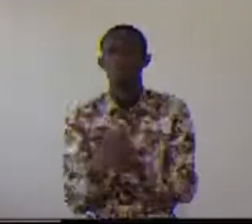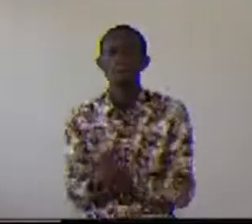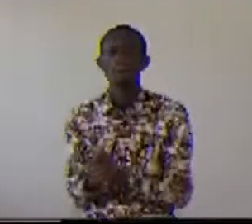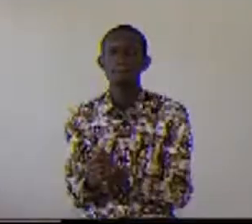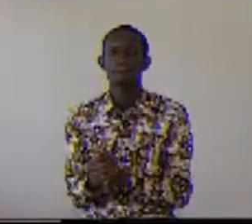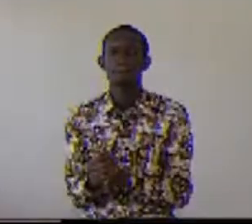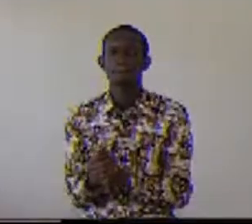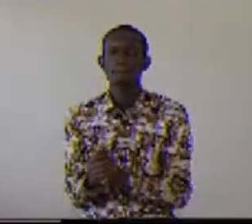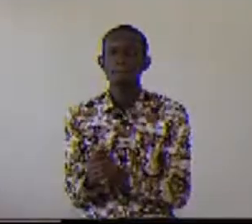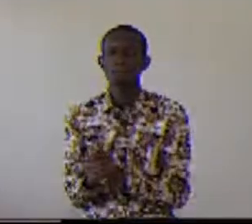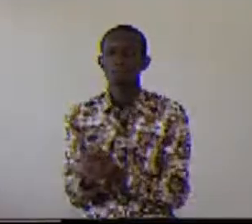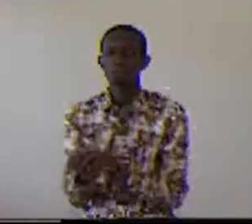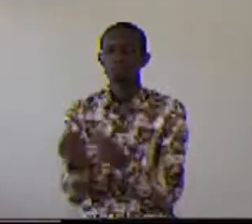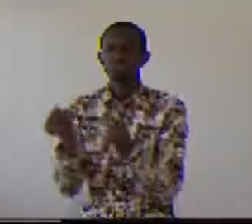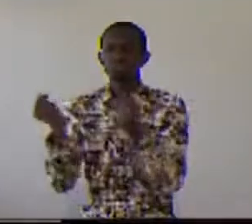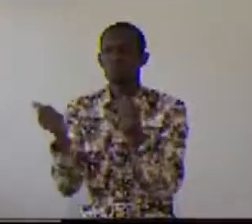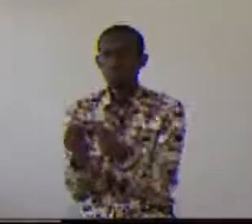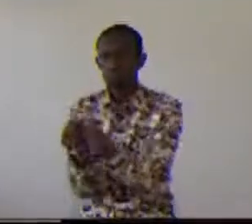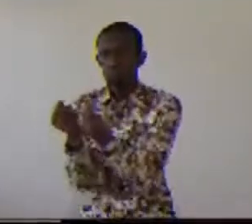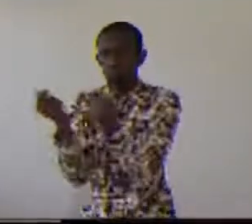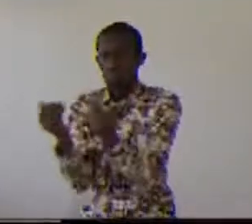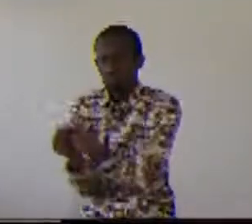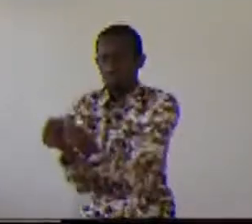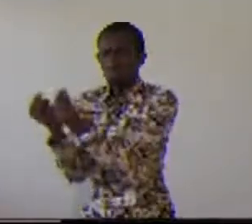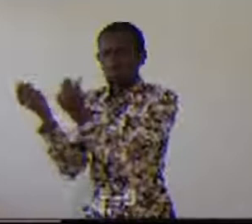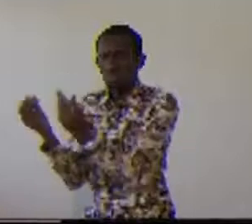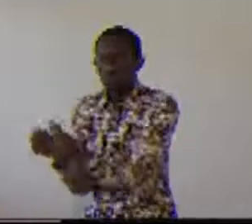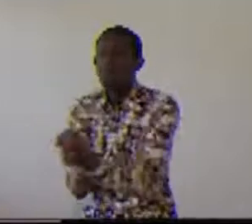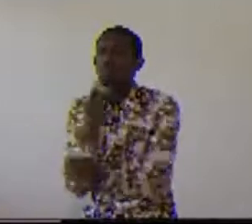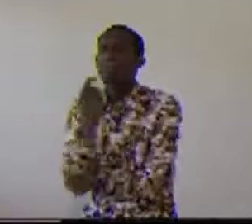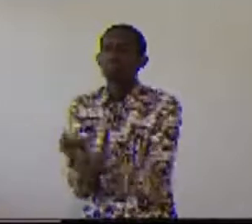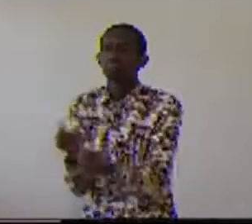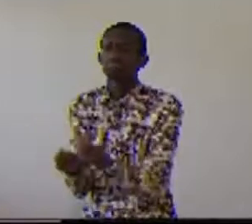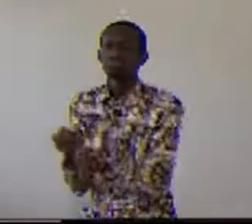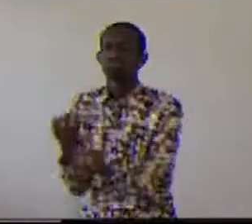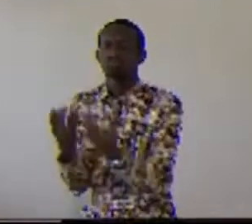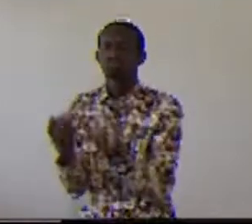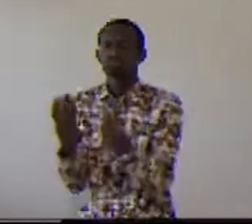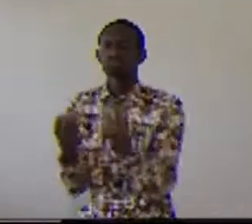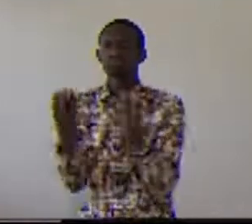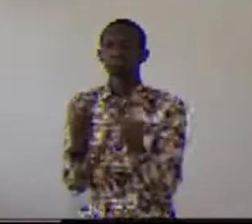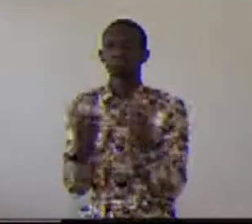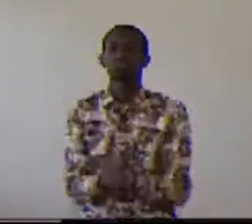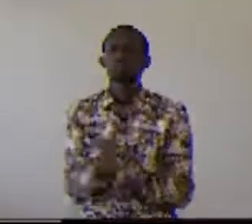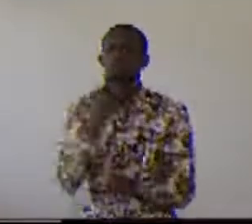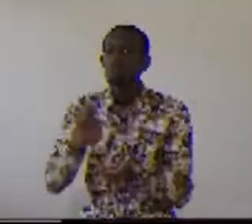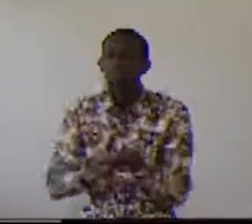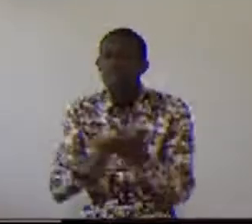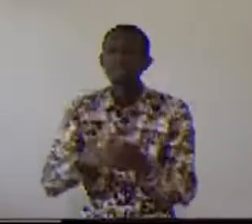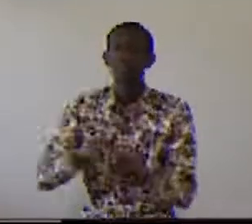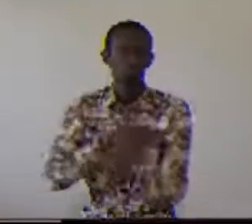endothermic processes. So we have to supply energy. And what is the use of that